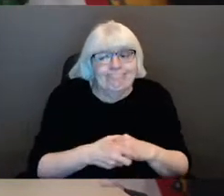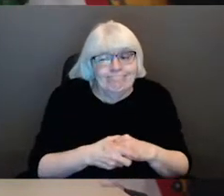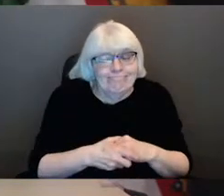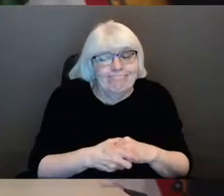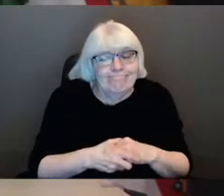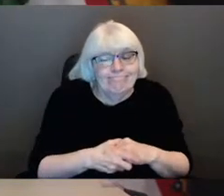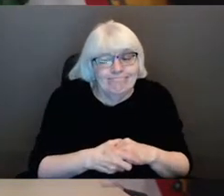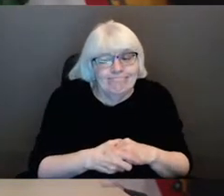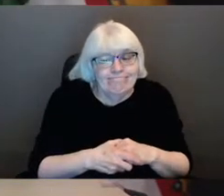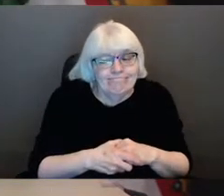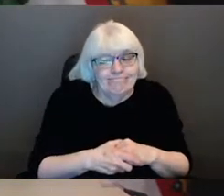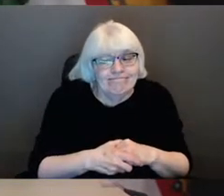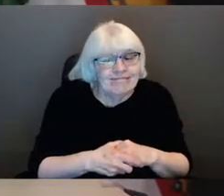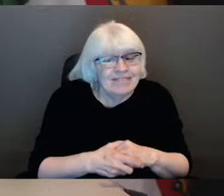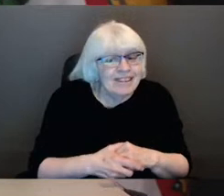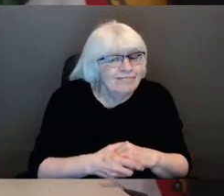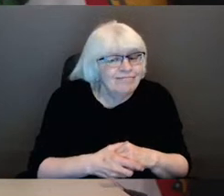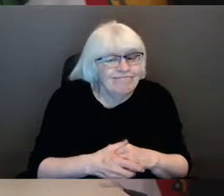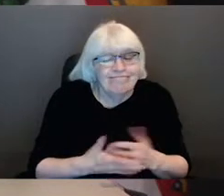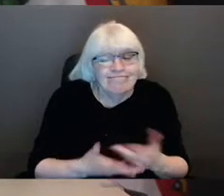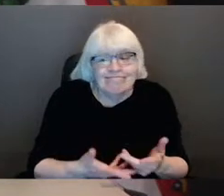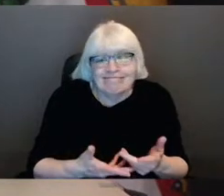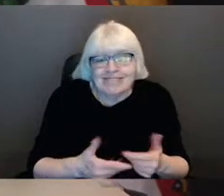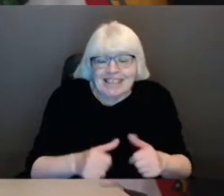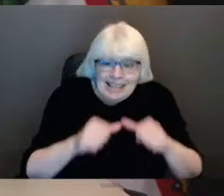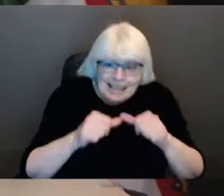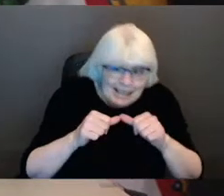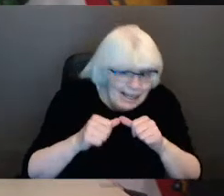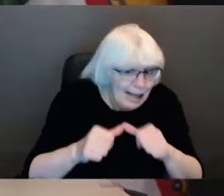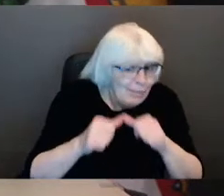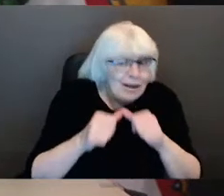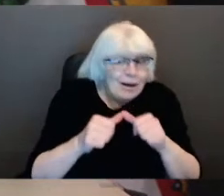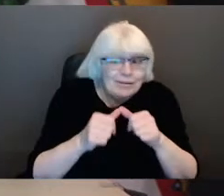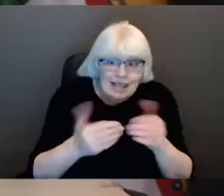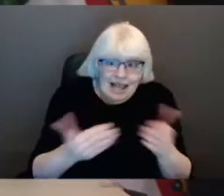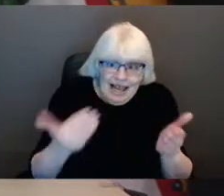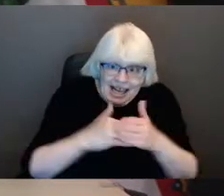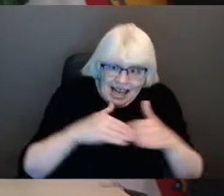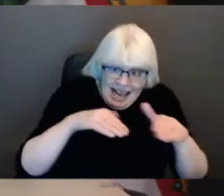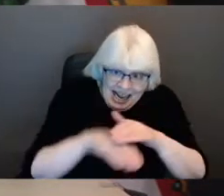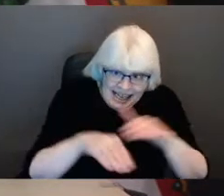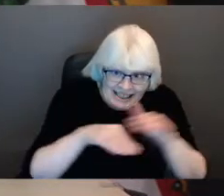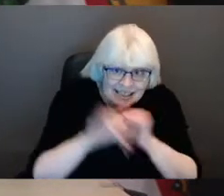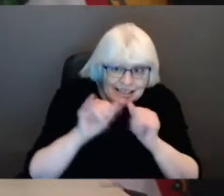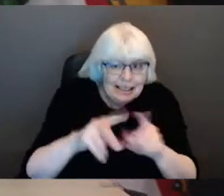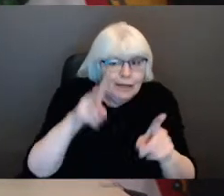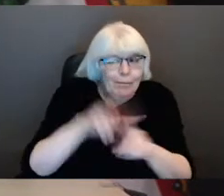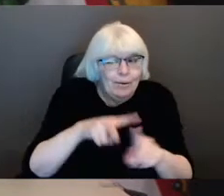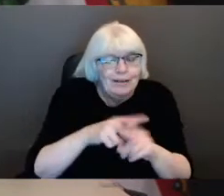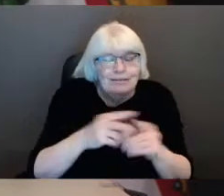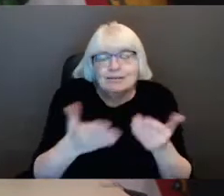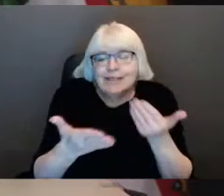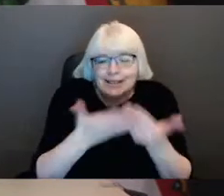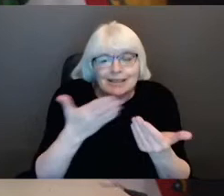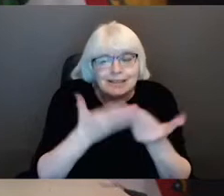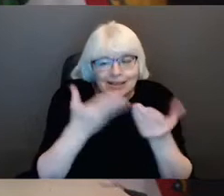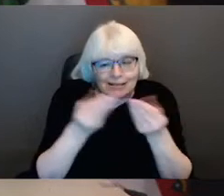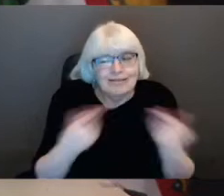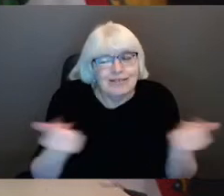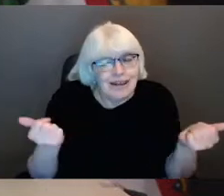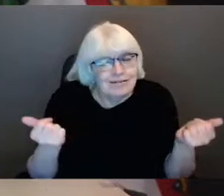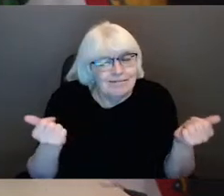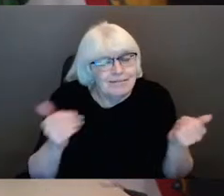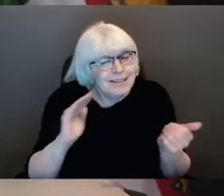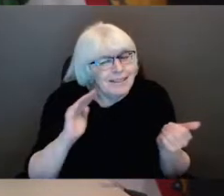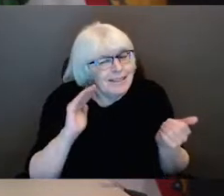say if access was the issue, it would be easier to define and easier to fix. But I think we're just